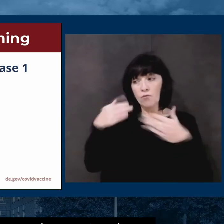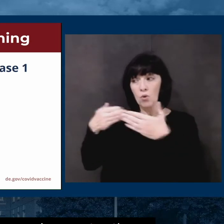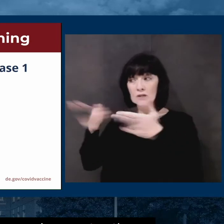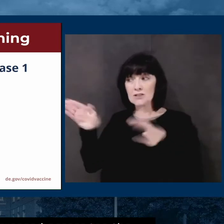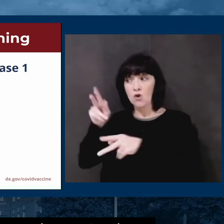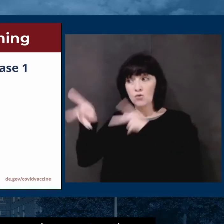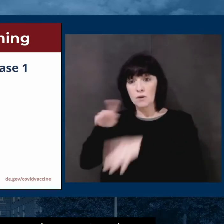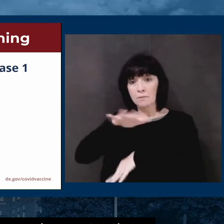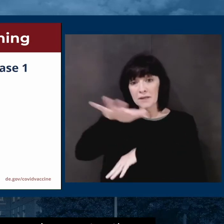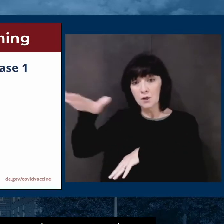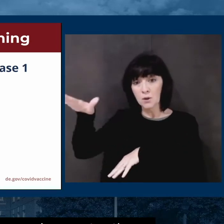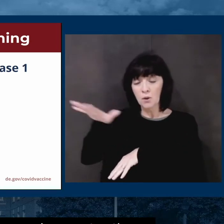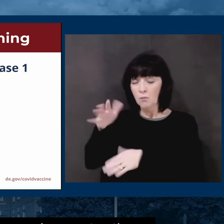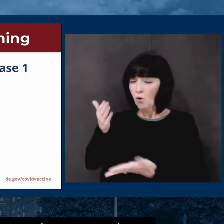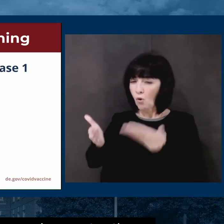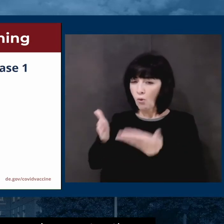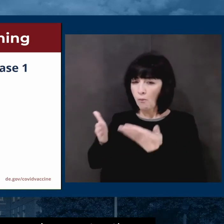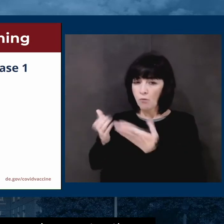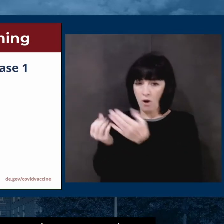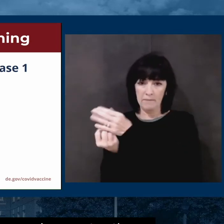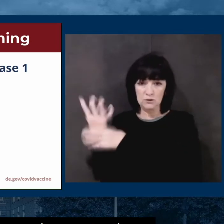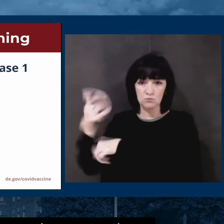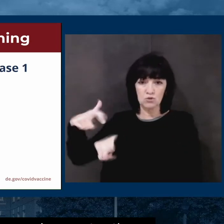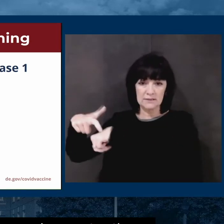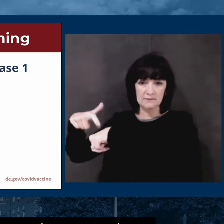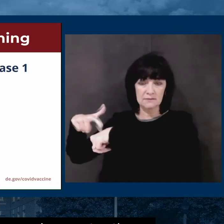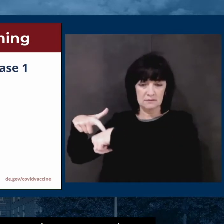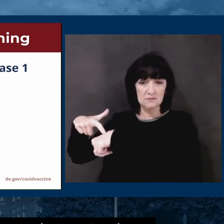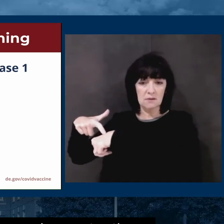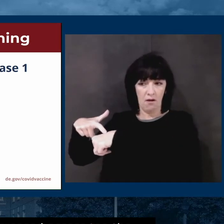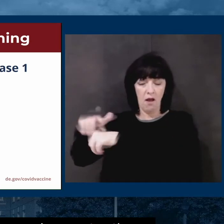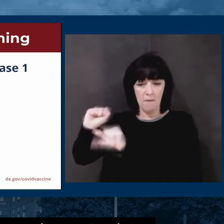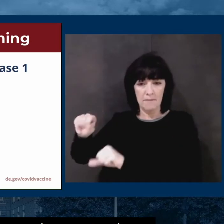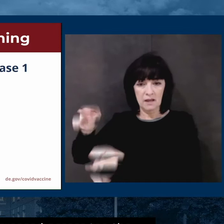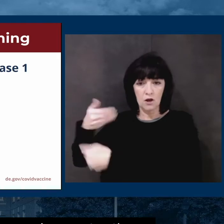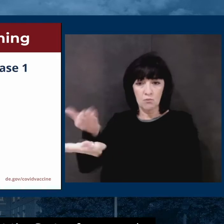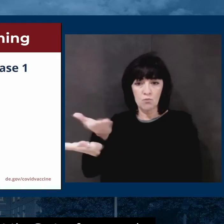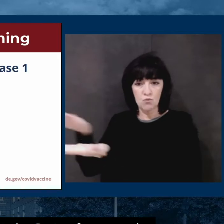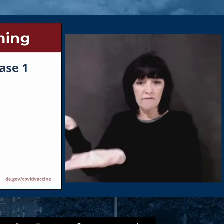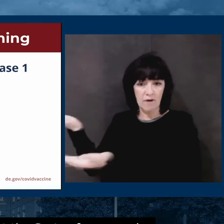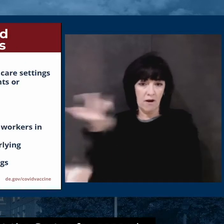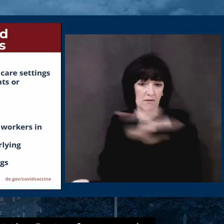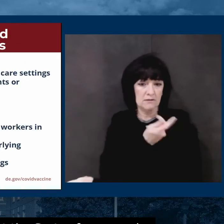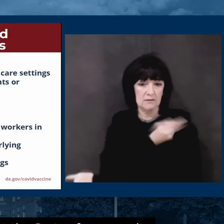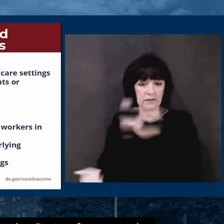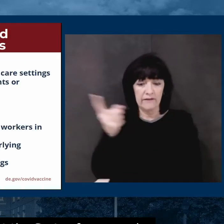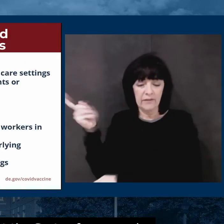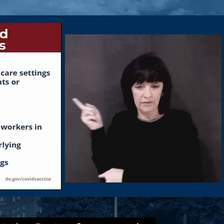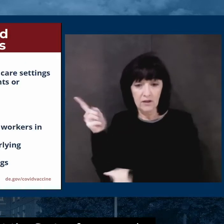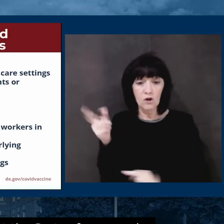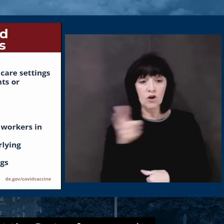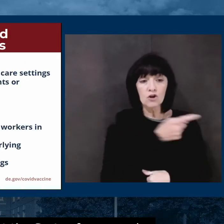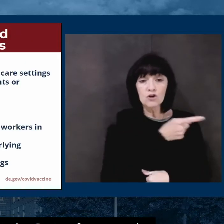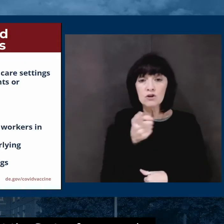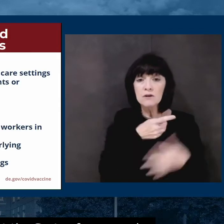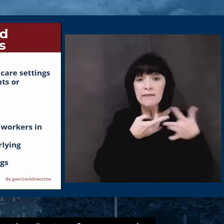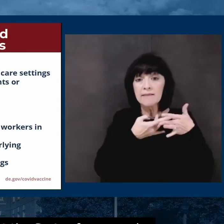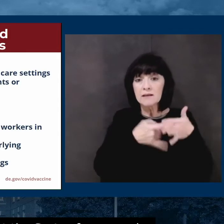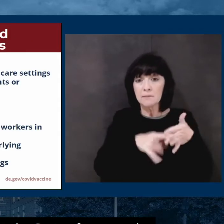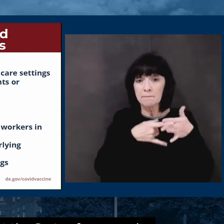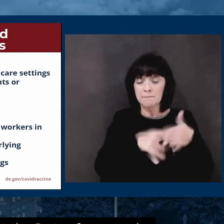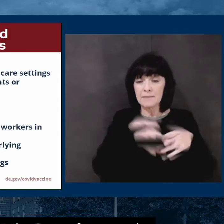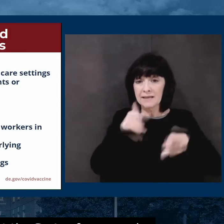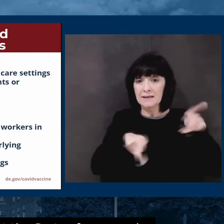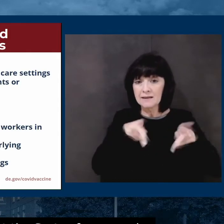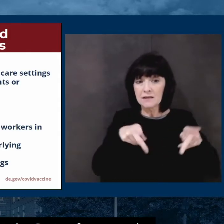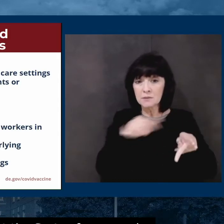mentioned already, there is initially going to be limited supply. So on the next slide, we will talk about allocation groups. This is a phased rollout, and this is something I